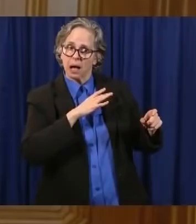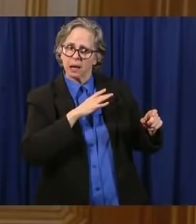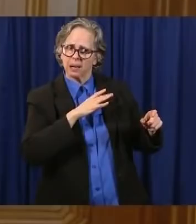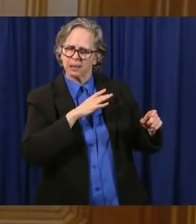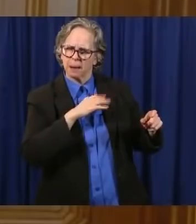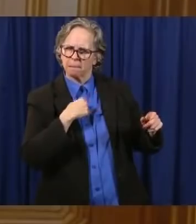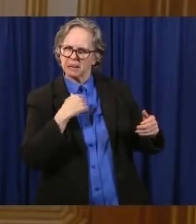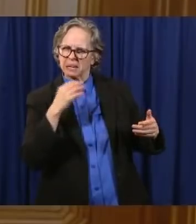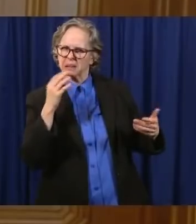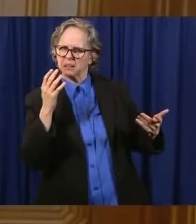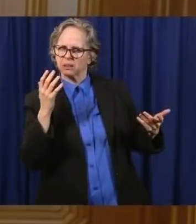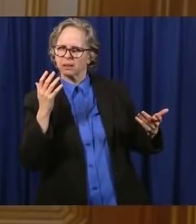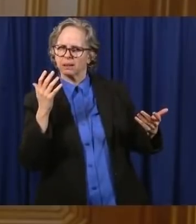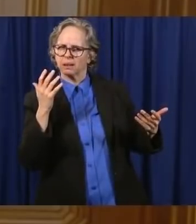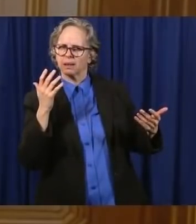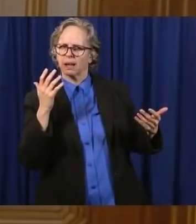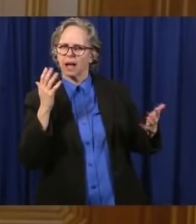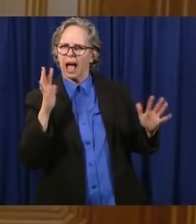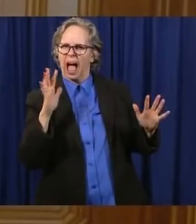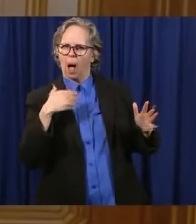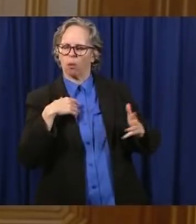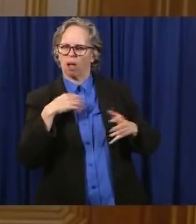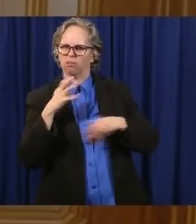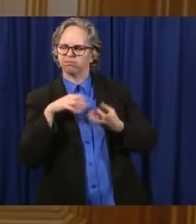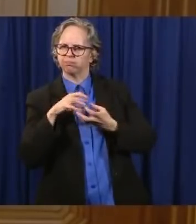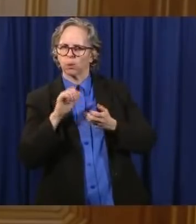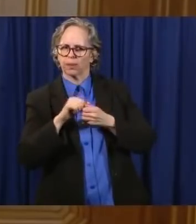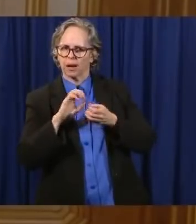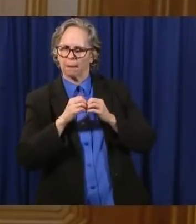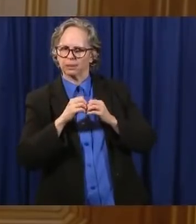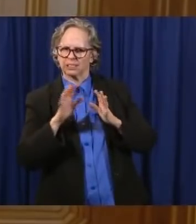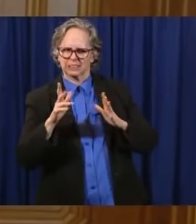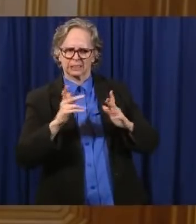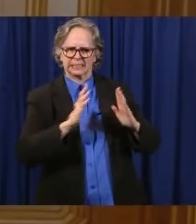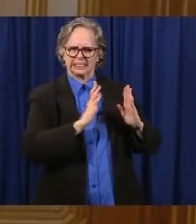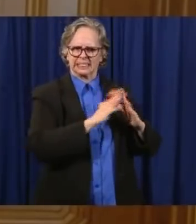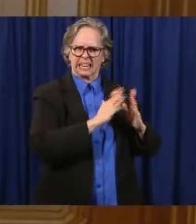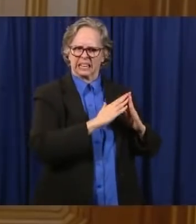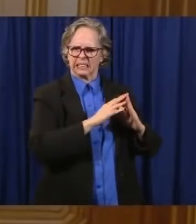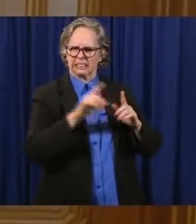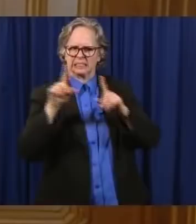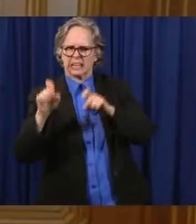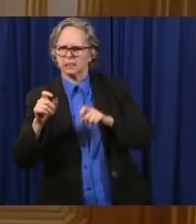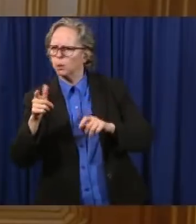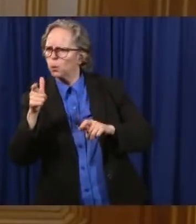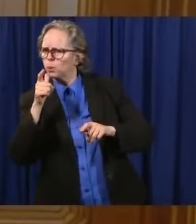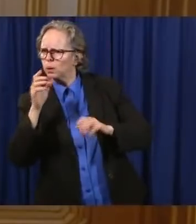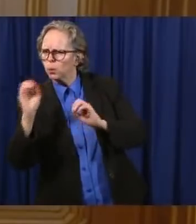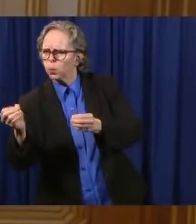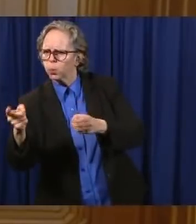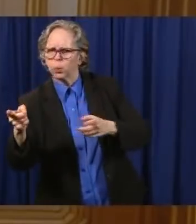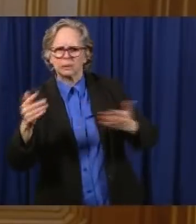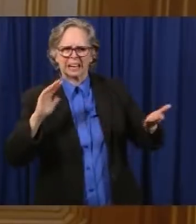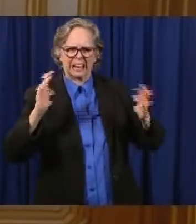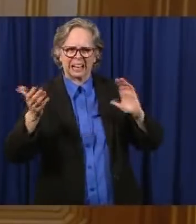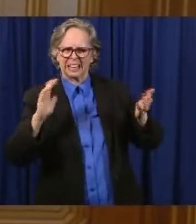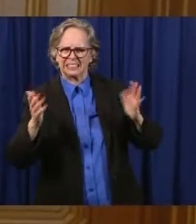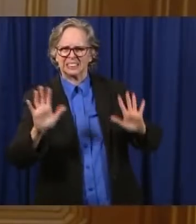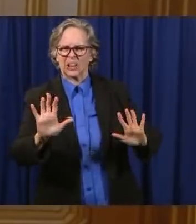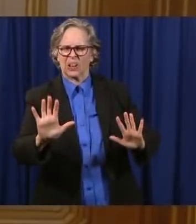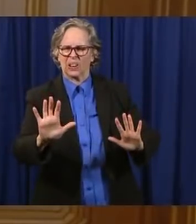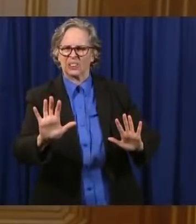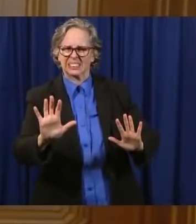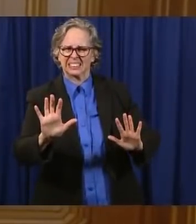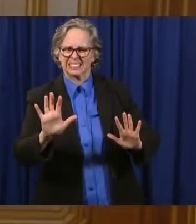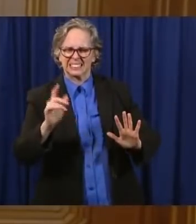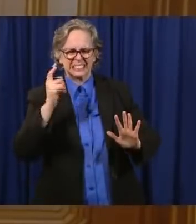numbers somewhat. We don't know how much in those particular areas. So we still have, I think Dr. Acton said,